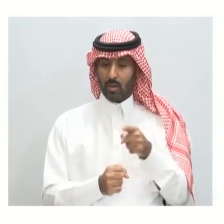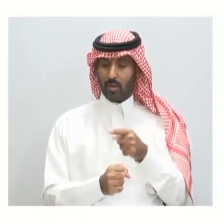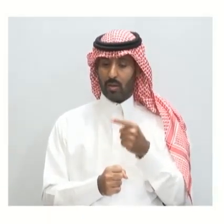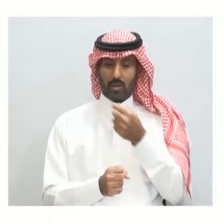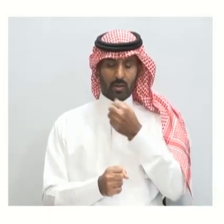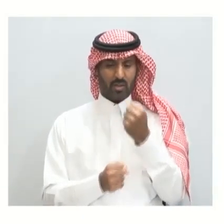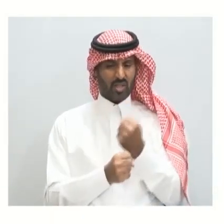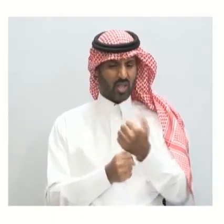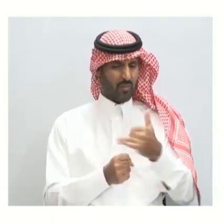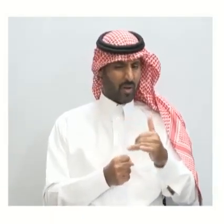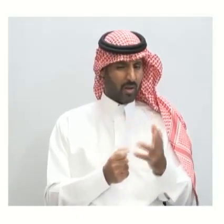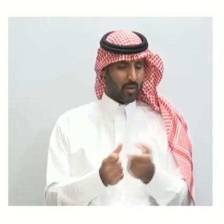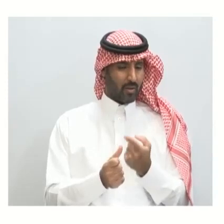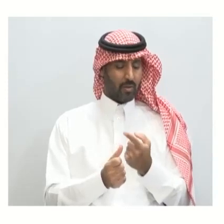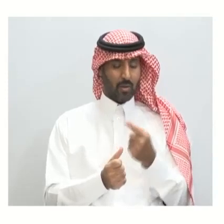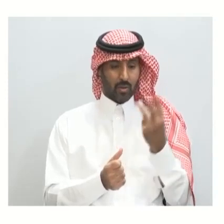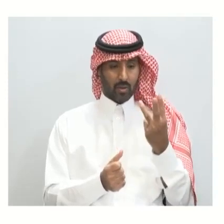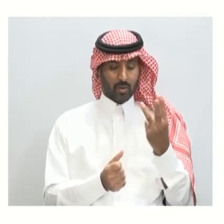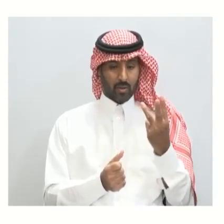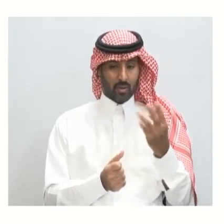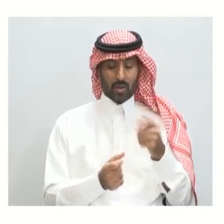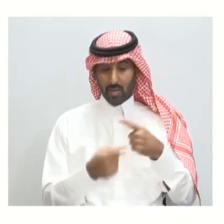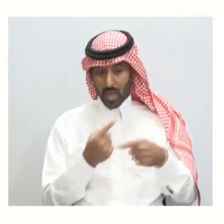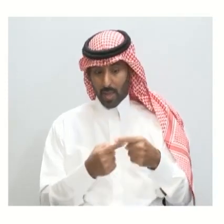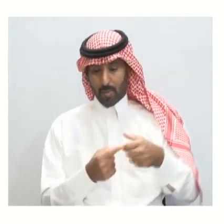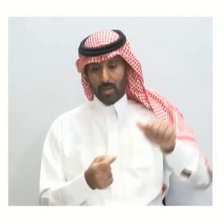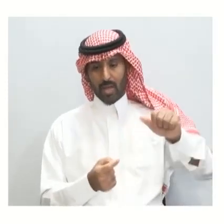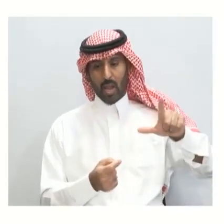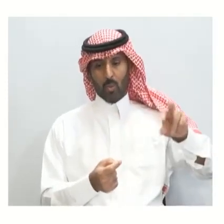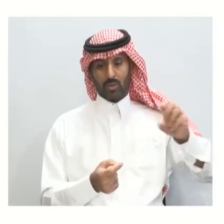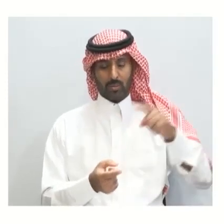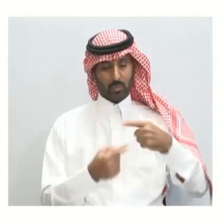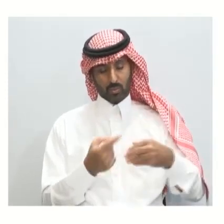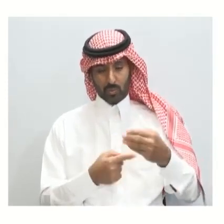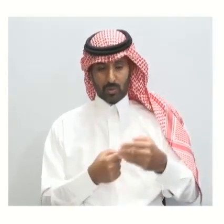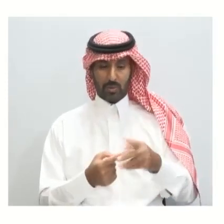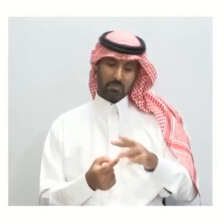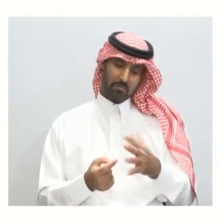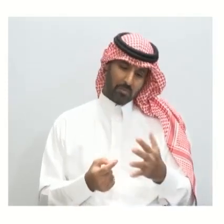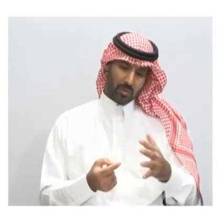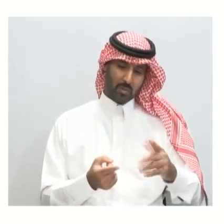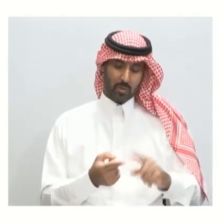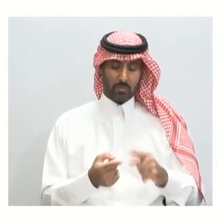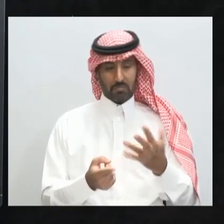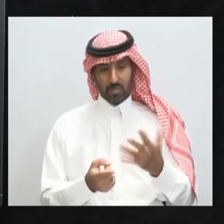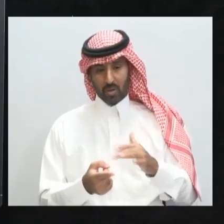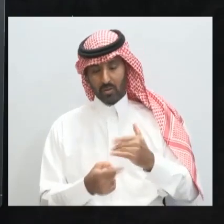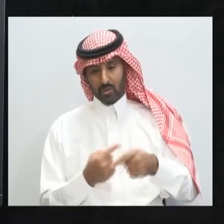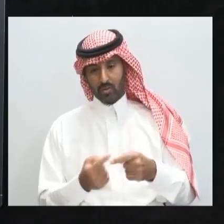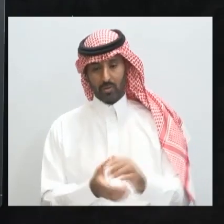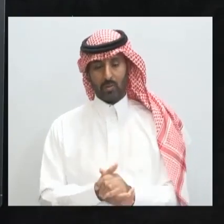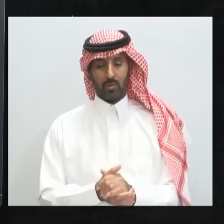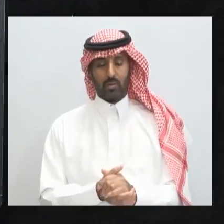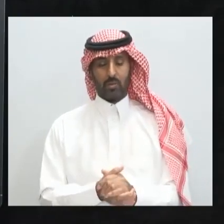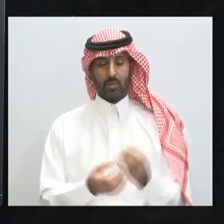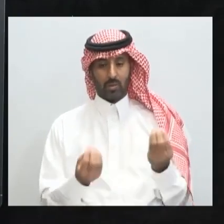are the adverbs? Actually, they are not two, they are three. We have here always, continually, and we have here constantly. They can be used with the